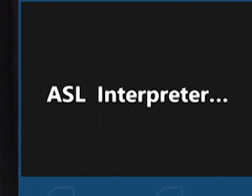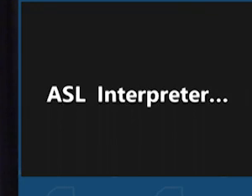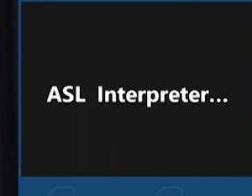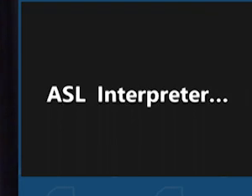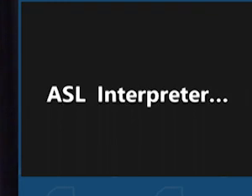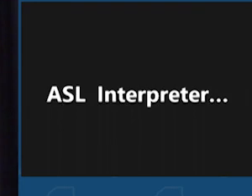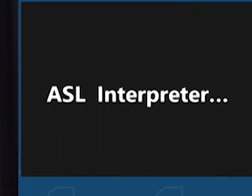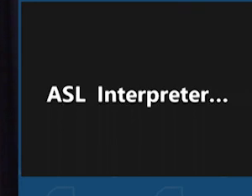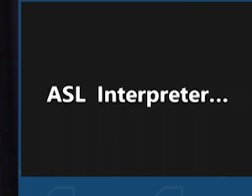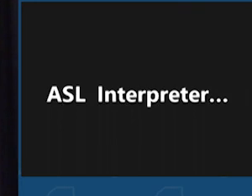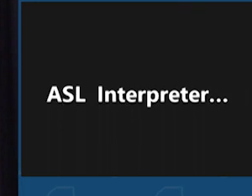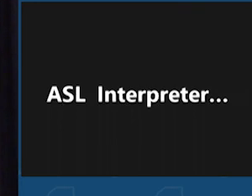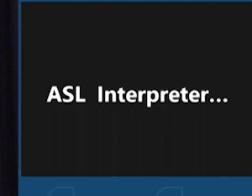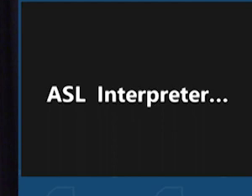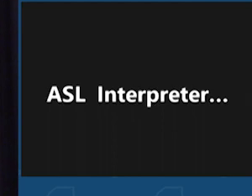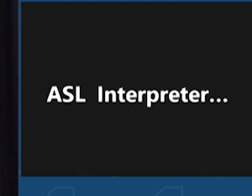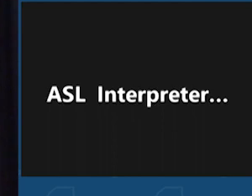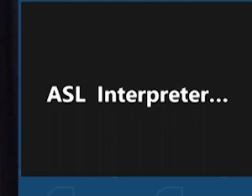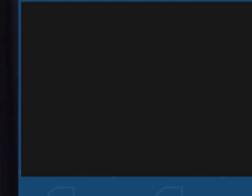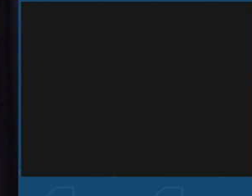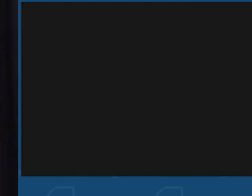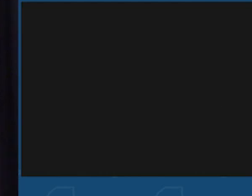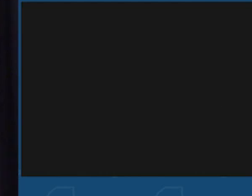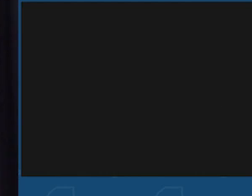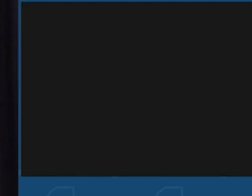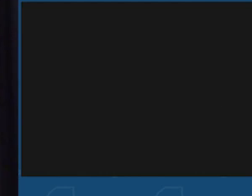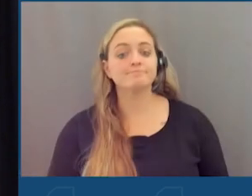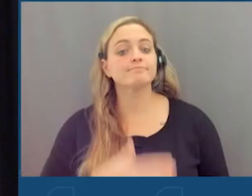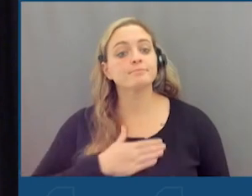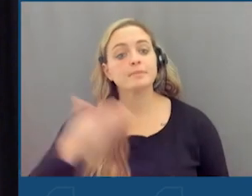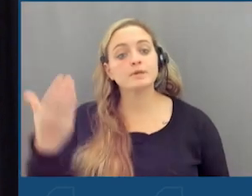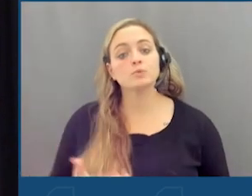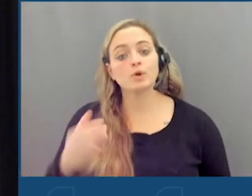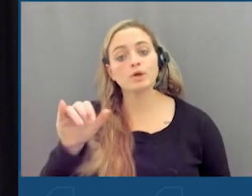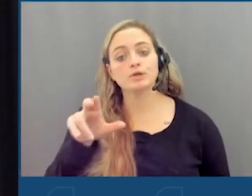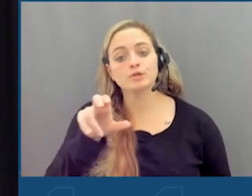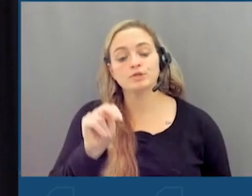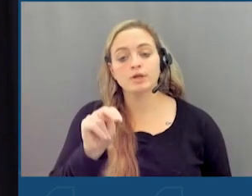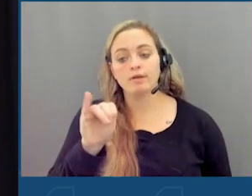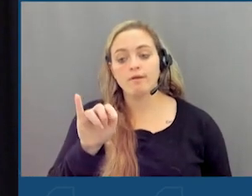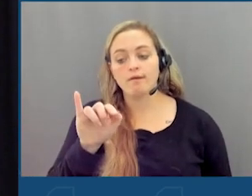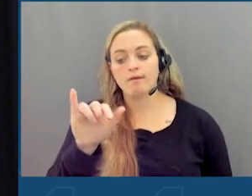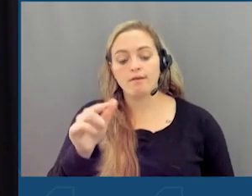Distinguished guests, please welcome Shannon Johns, founder of Calming Nature Doula,